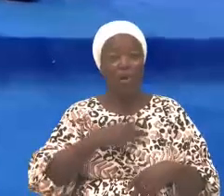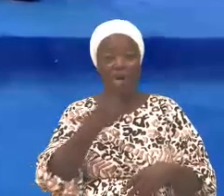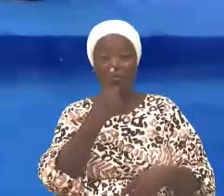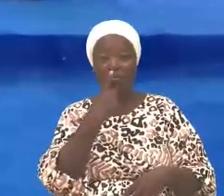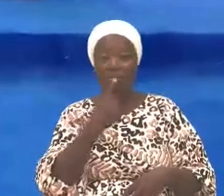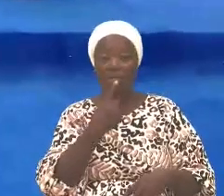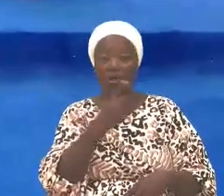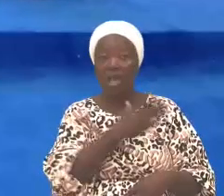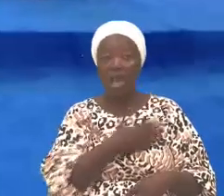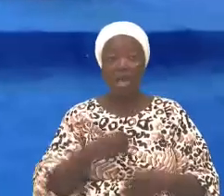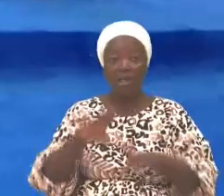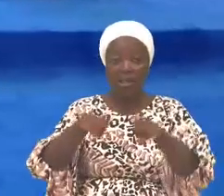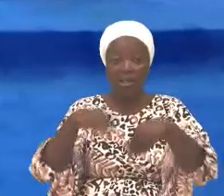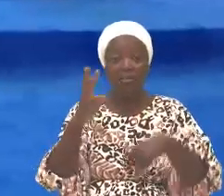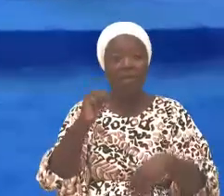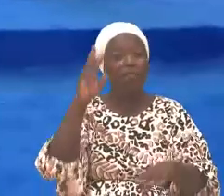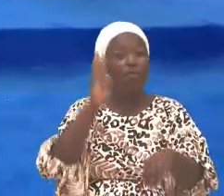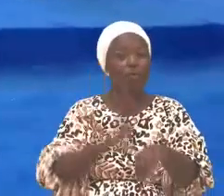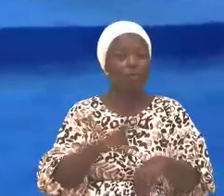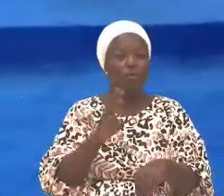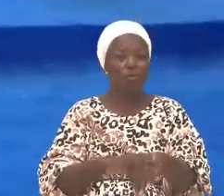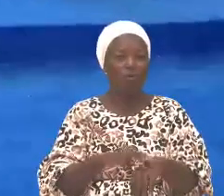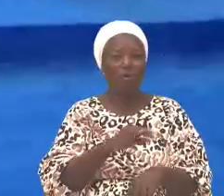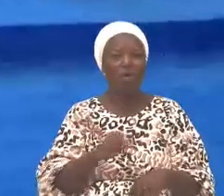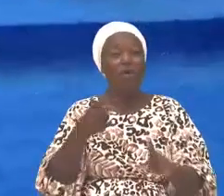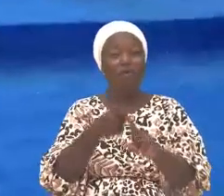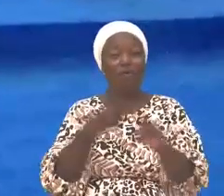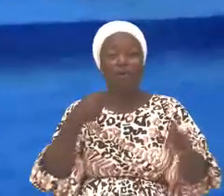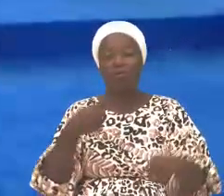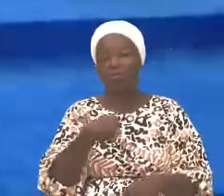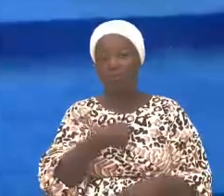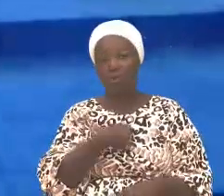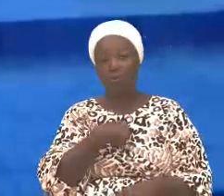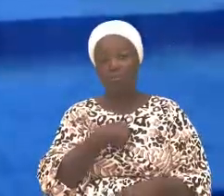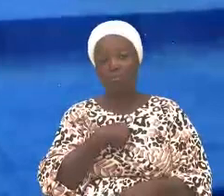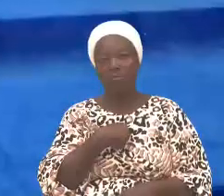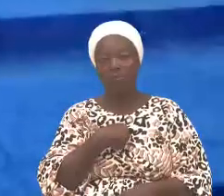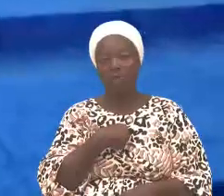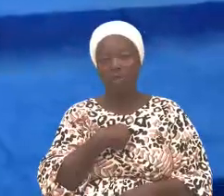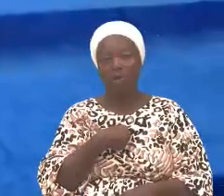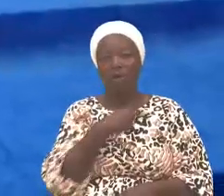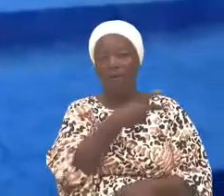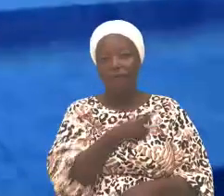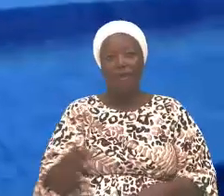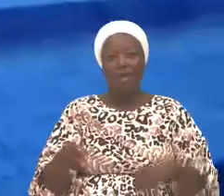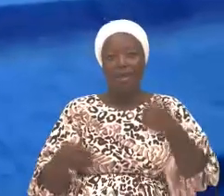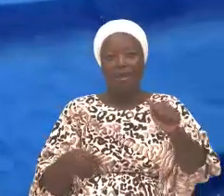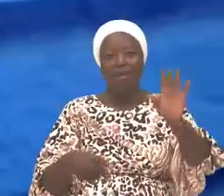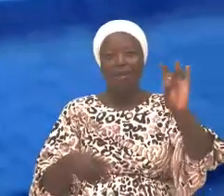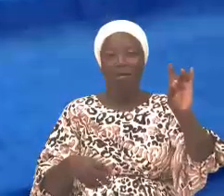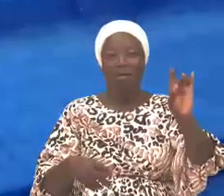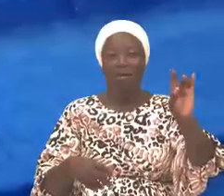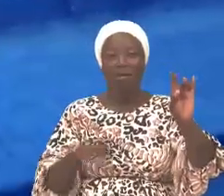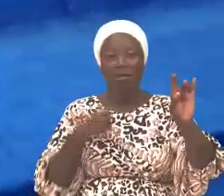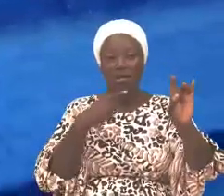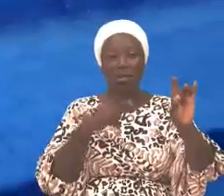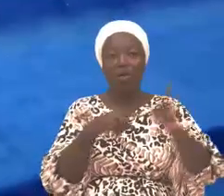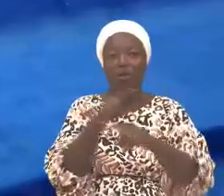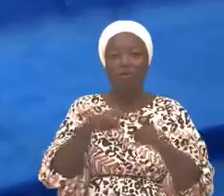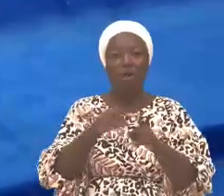them warning from me. In verse 18, it says, when I